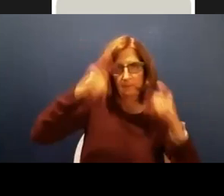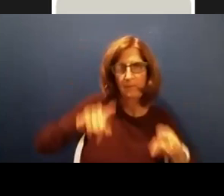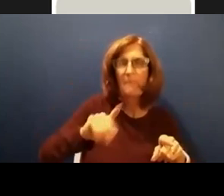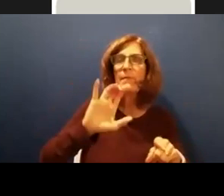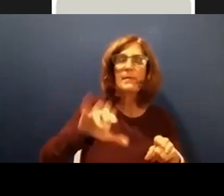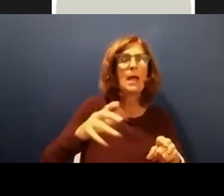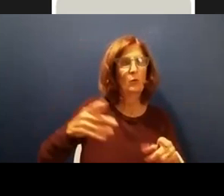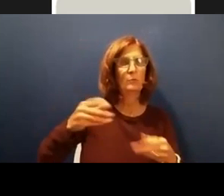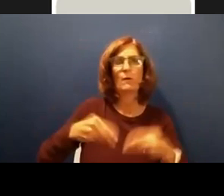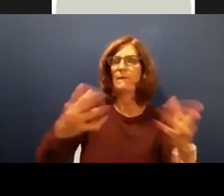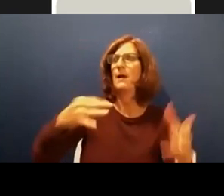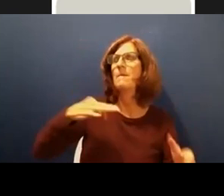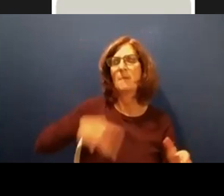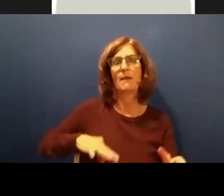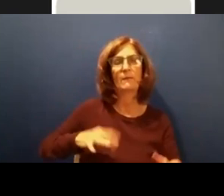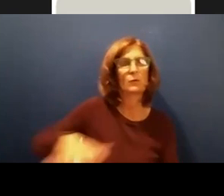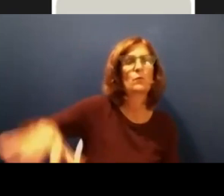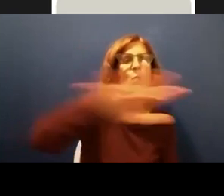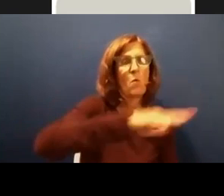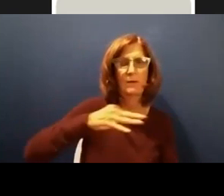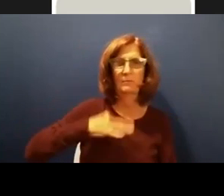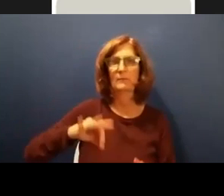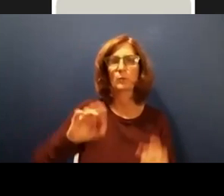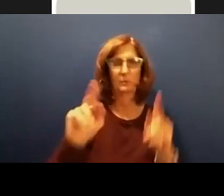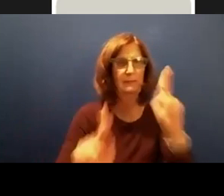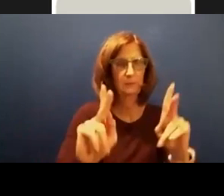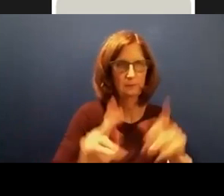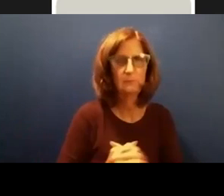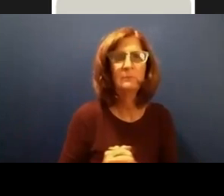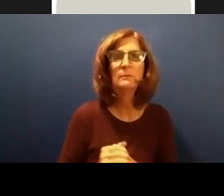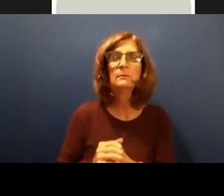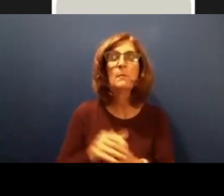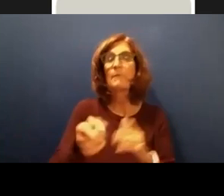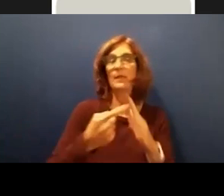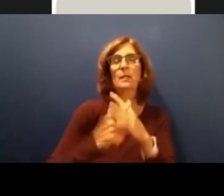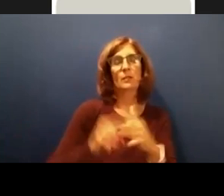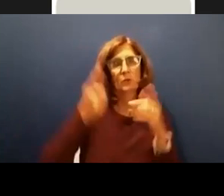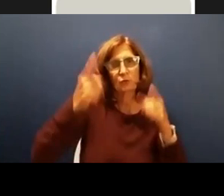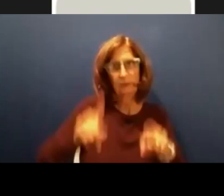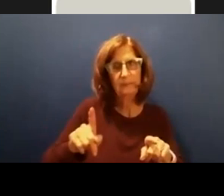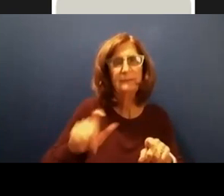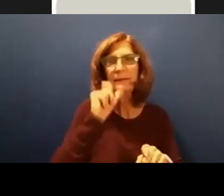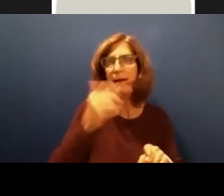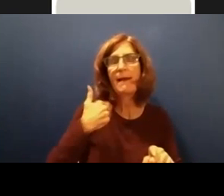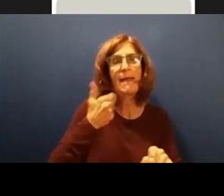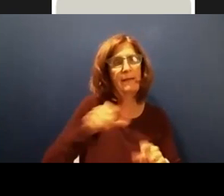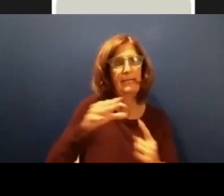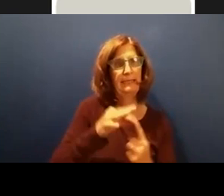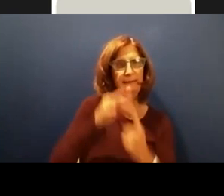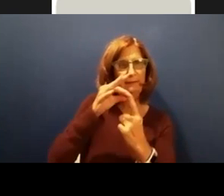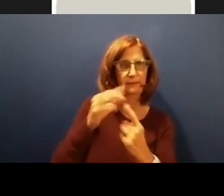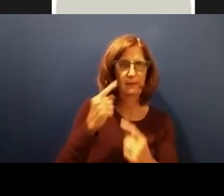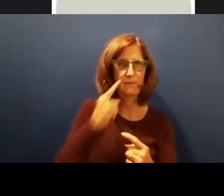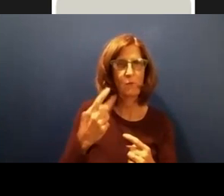to Pittsburgh residents. While the initial development agreement did not impose any conditions on Samara Road, the